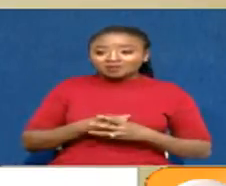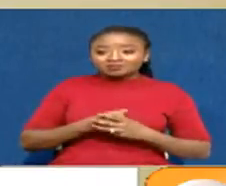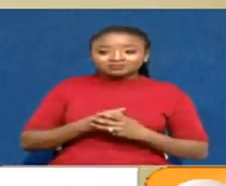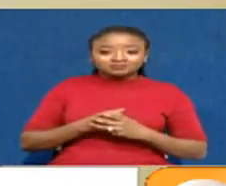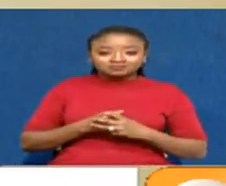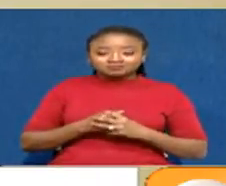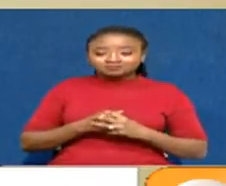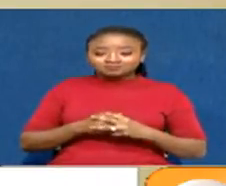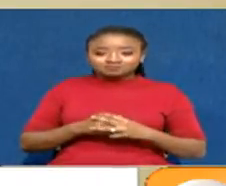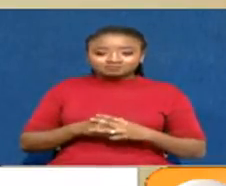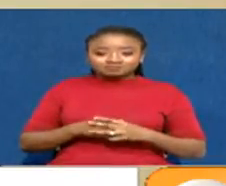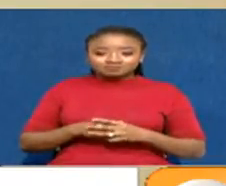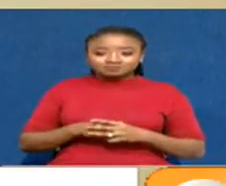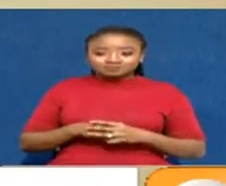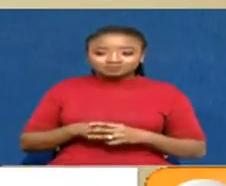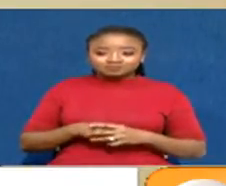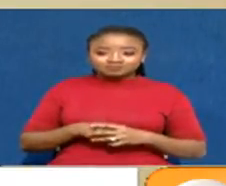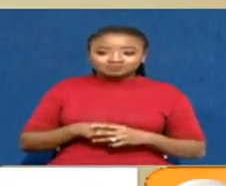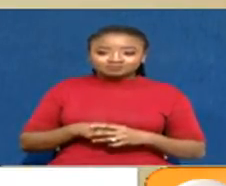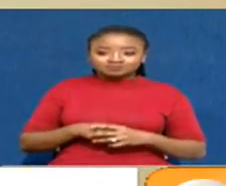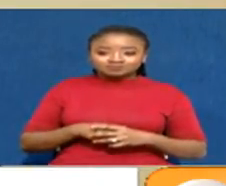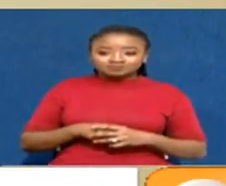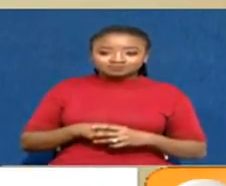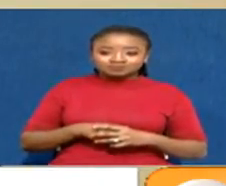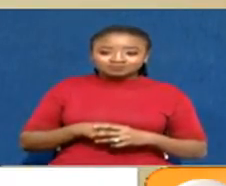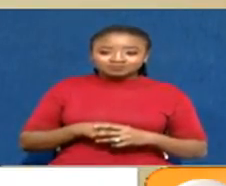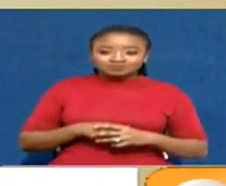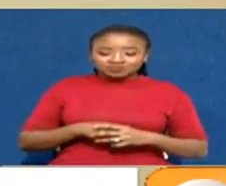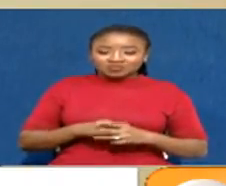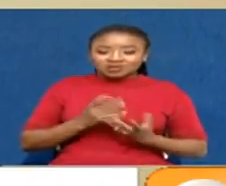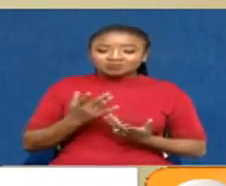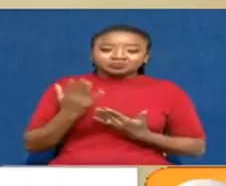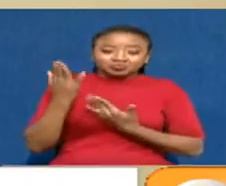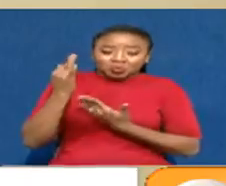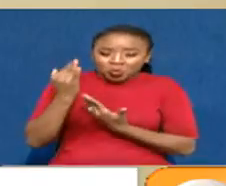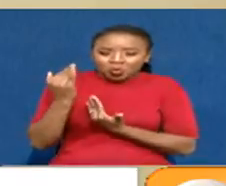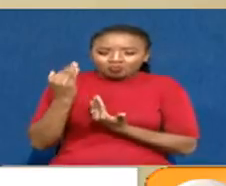a defaulter, you're very much relying on a relational